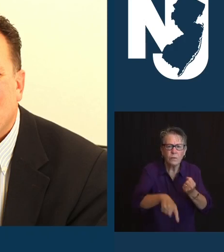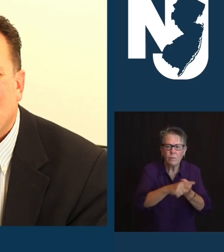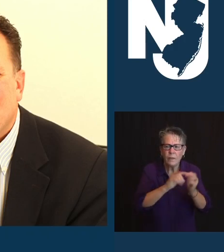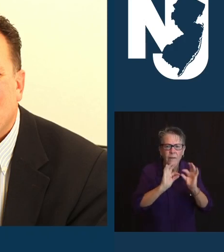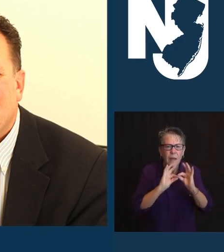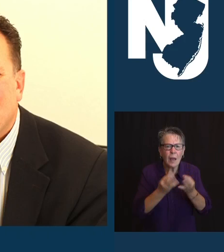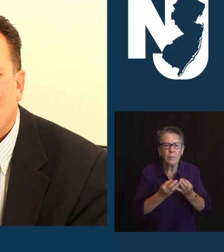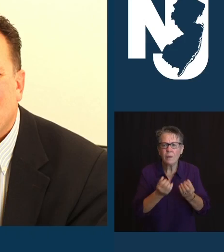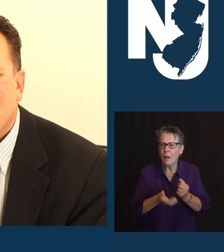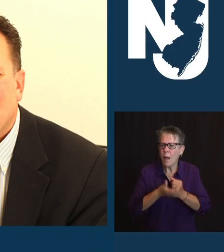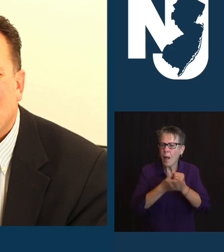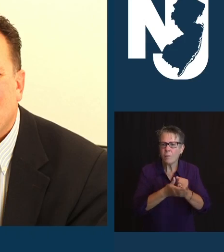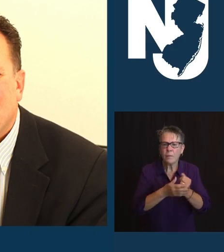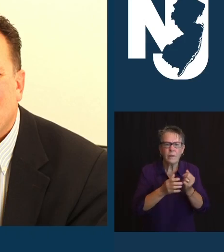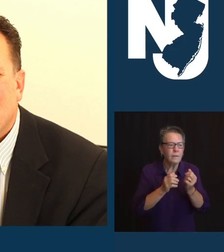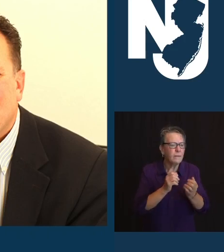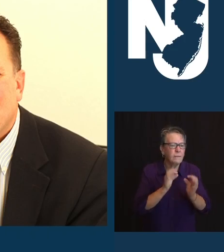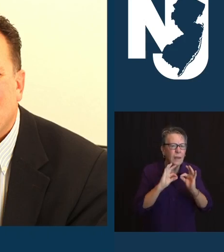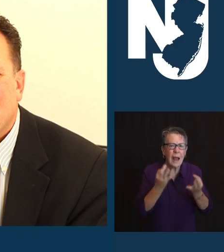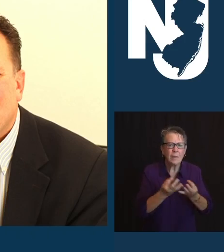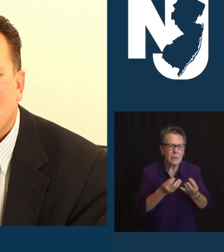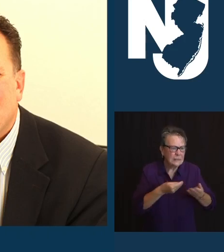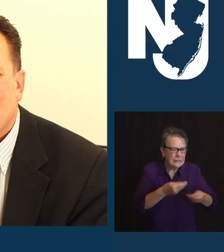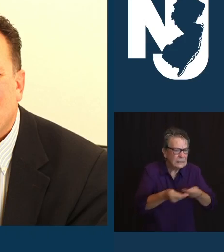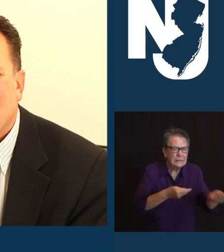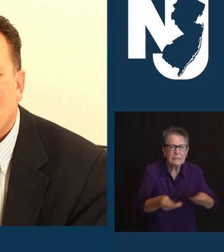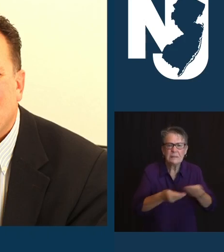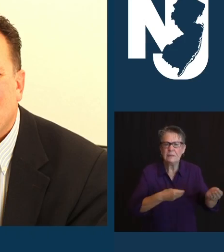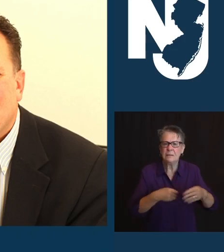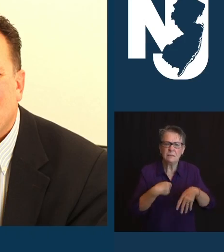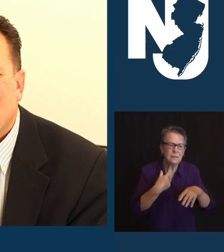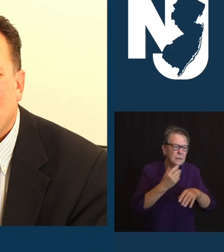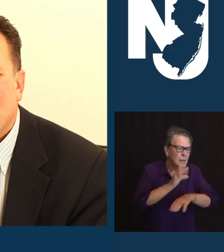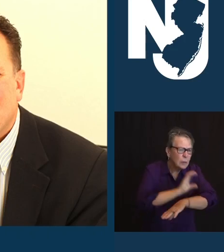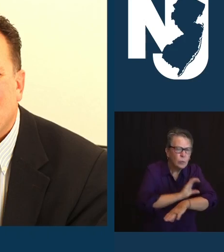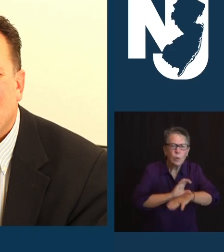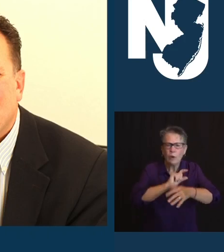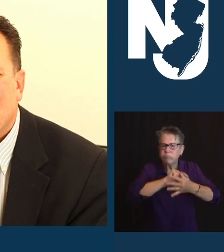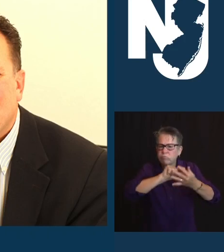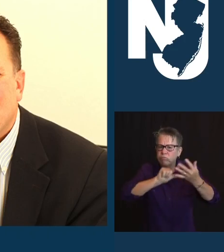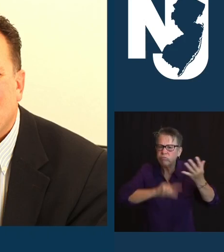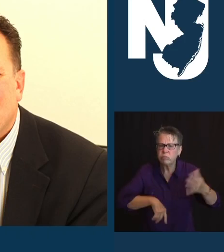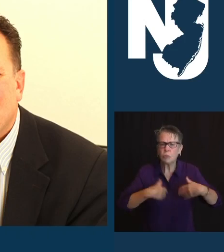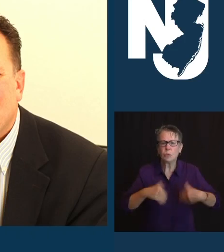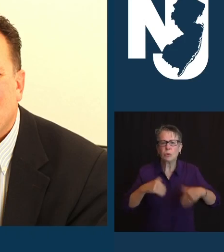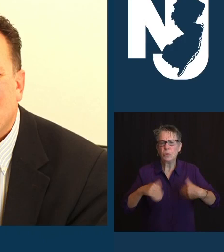Kitsey and everyone at the Youth Development Clinic for their commitment and dedication. Check them out at